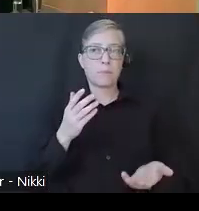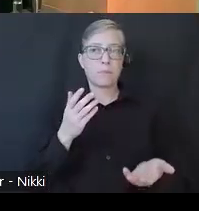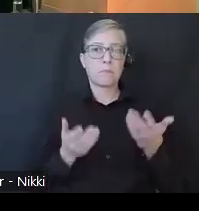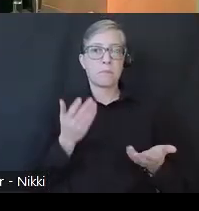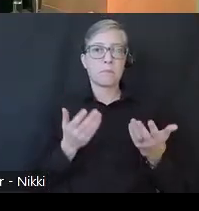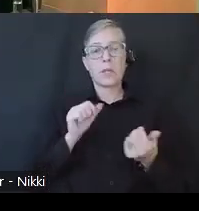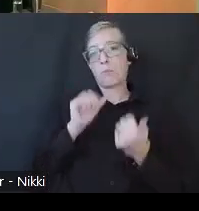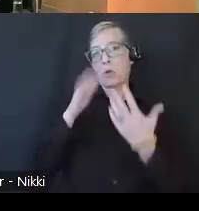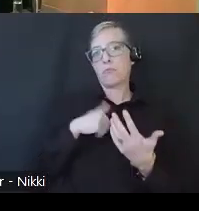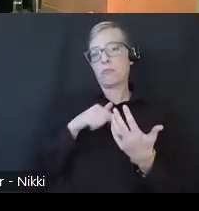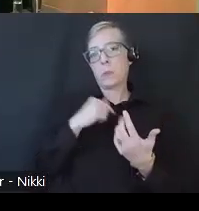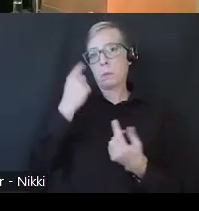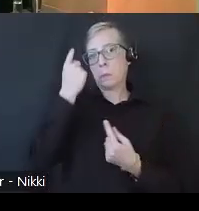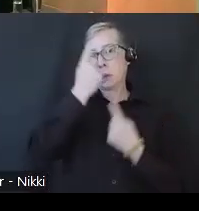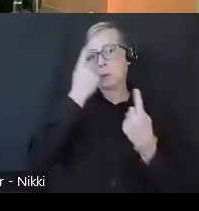consider.